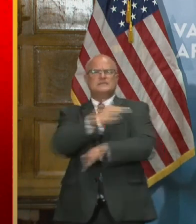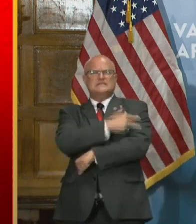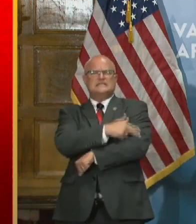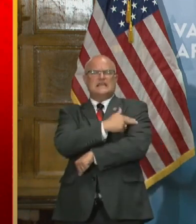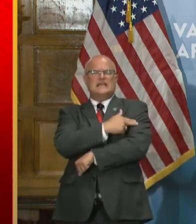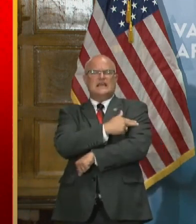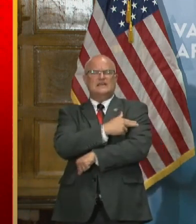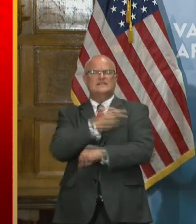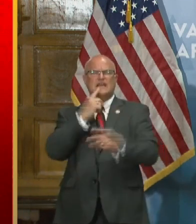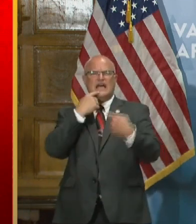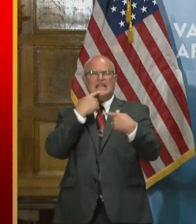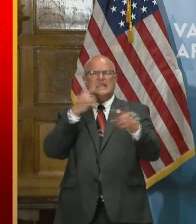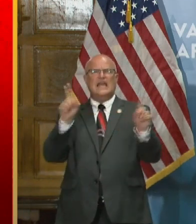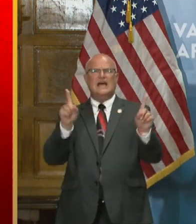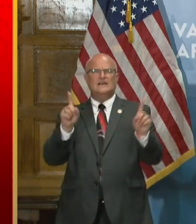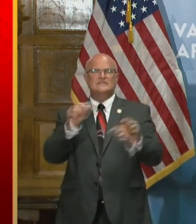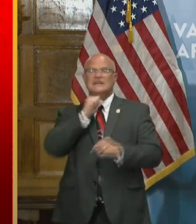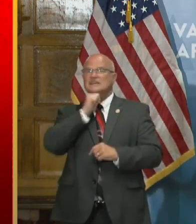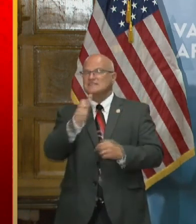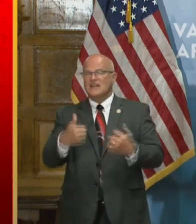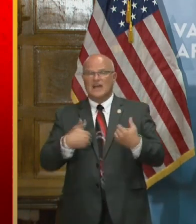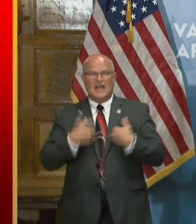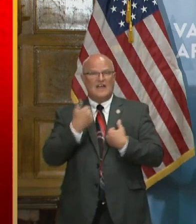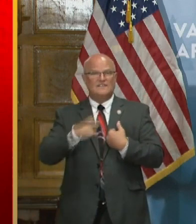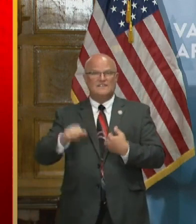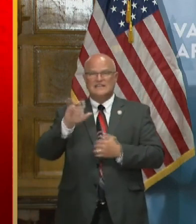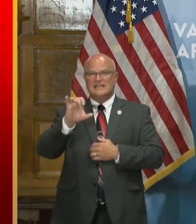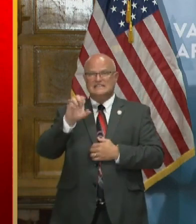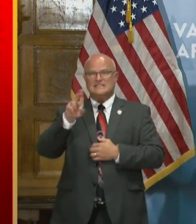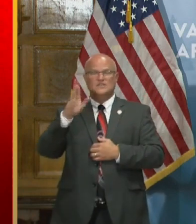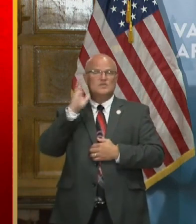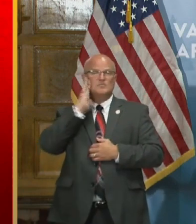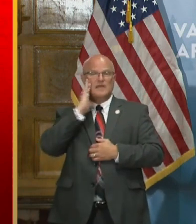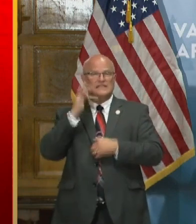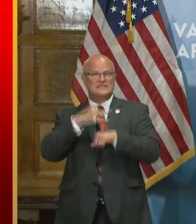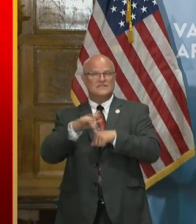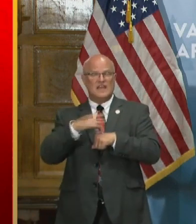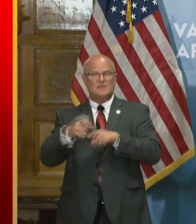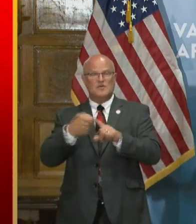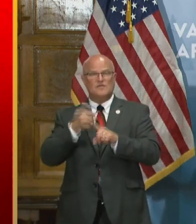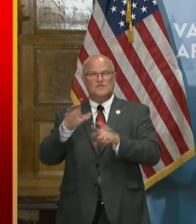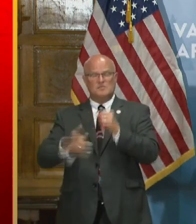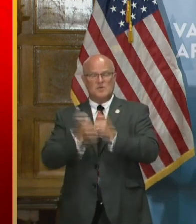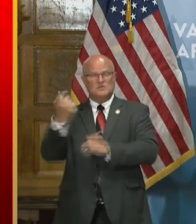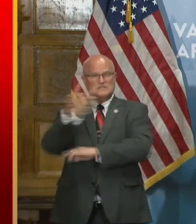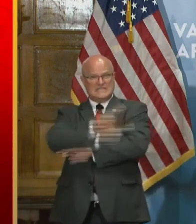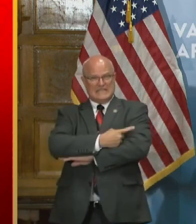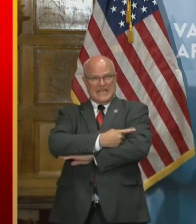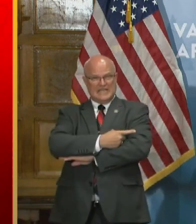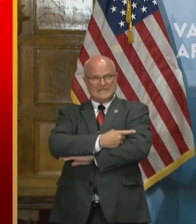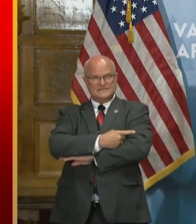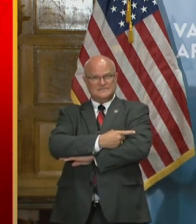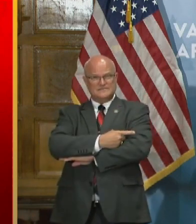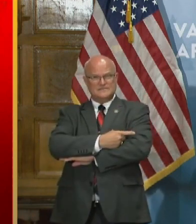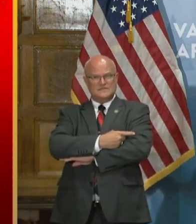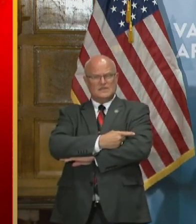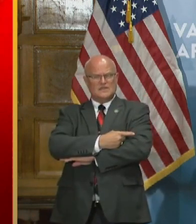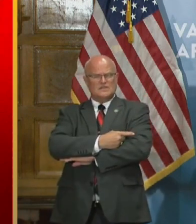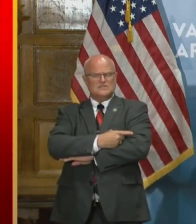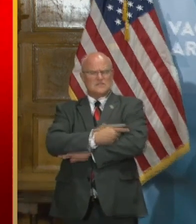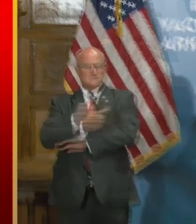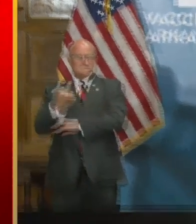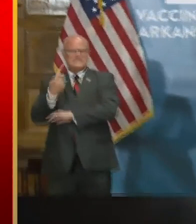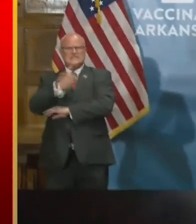announced yesterday that it did not have any ICU beds available for most of the day. Based off of today's